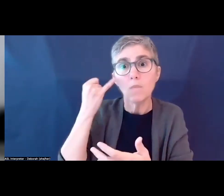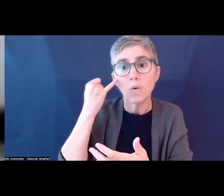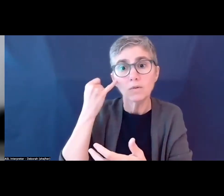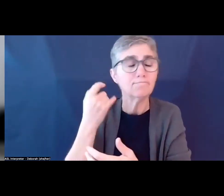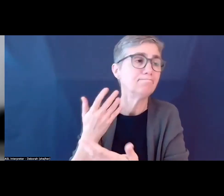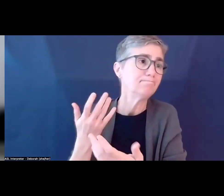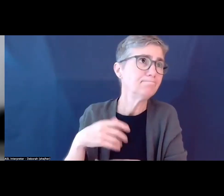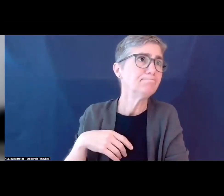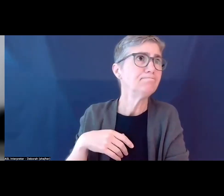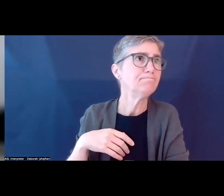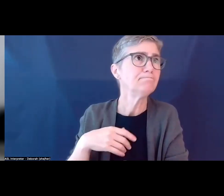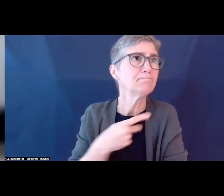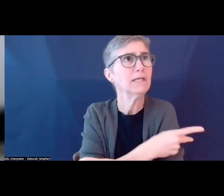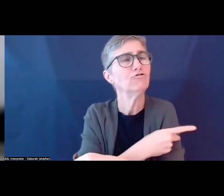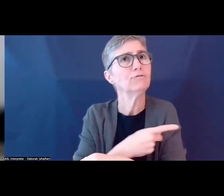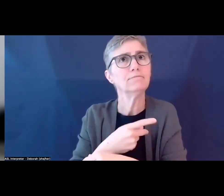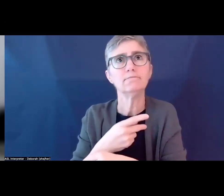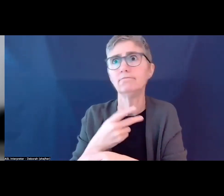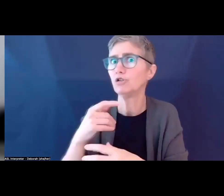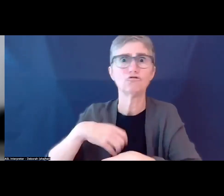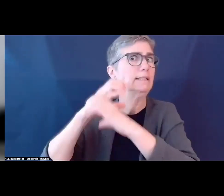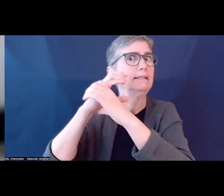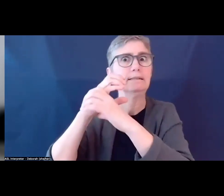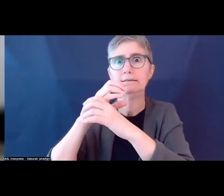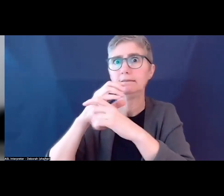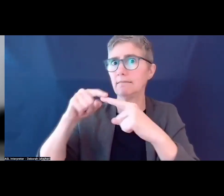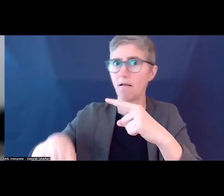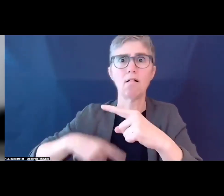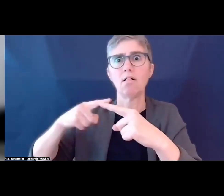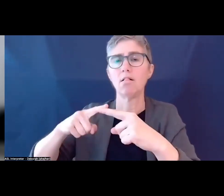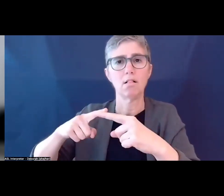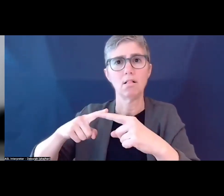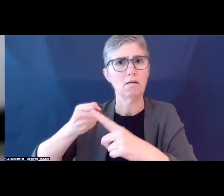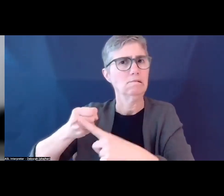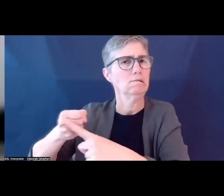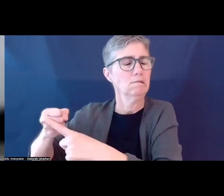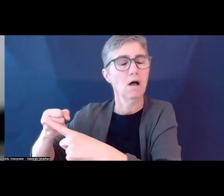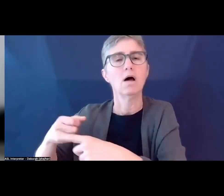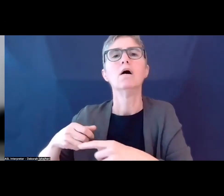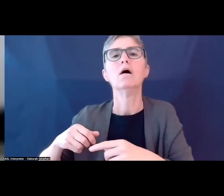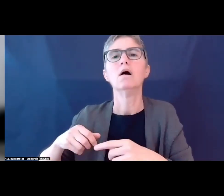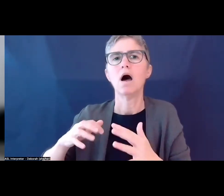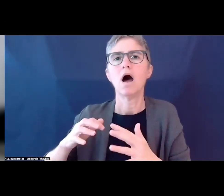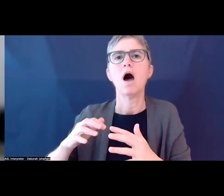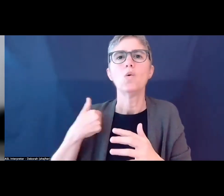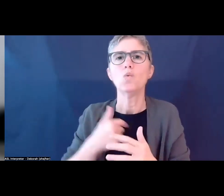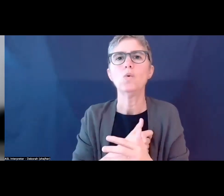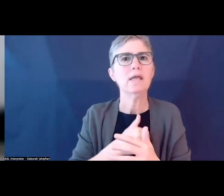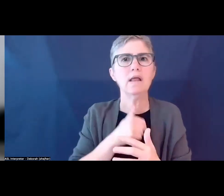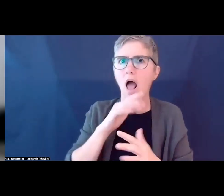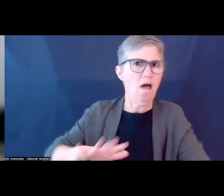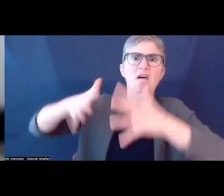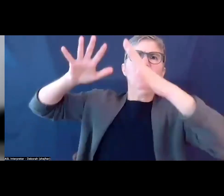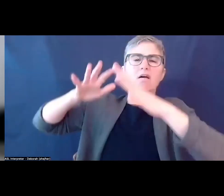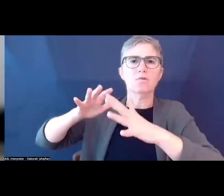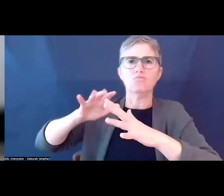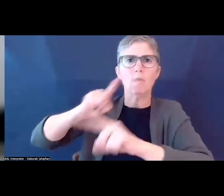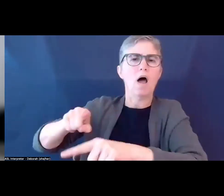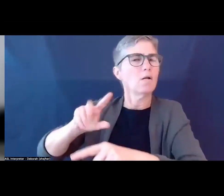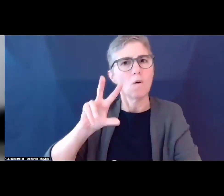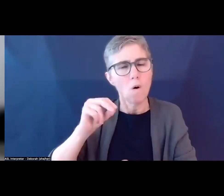the crisis cycle and how to respond more calmly and structured on the